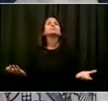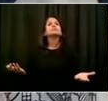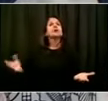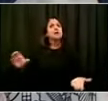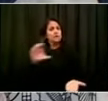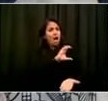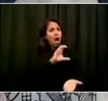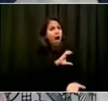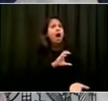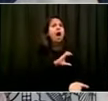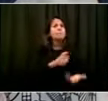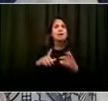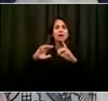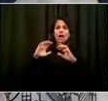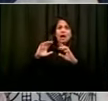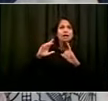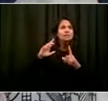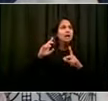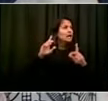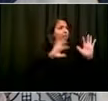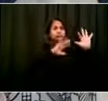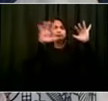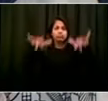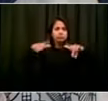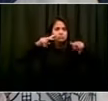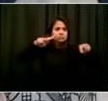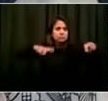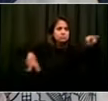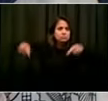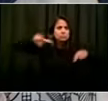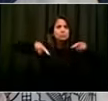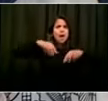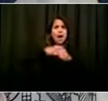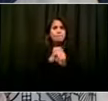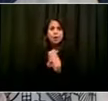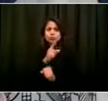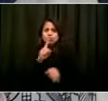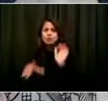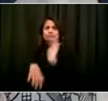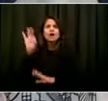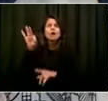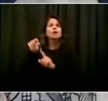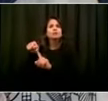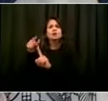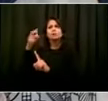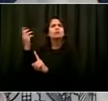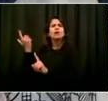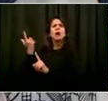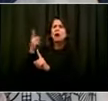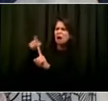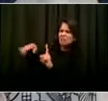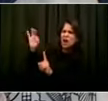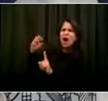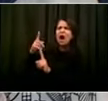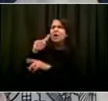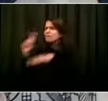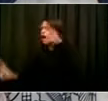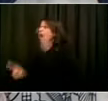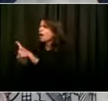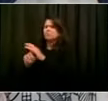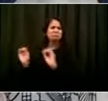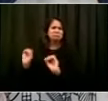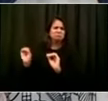needed. So I think what happened here was the spread had deepened in a much more pervasive manner than we saw in any other